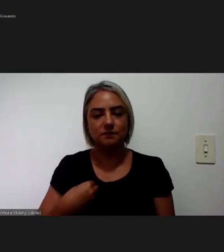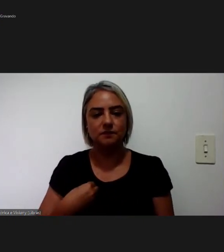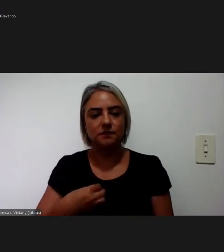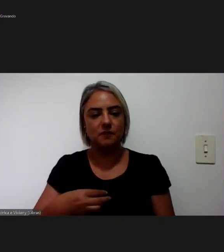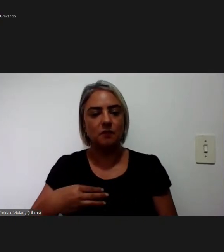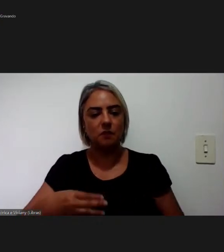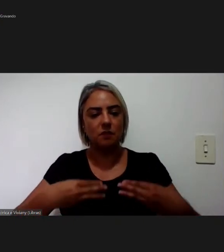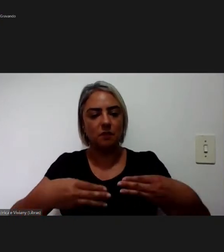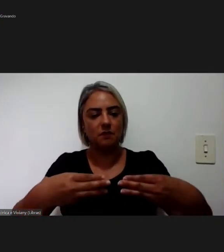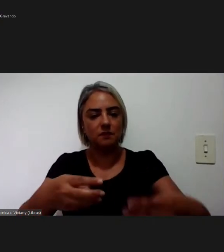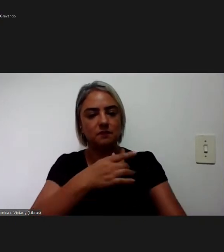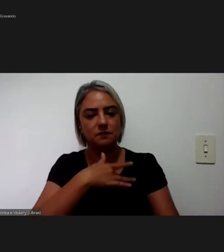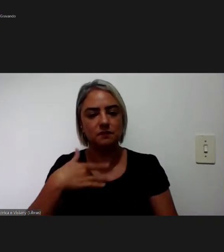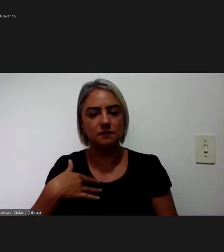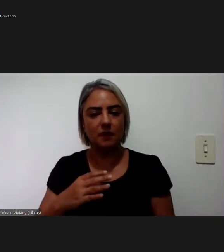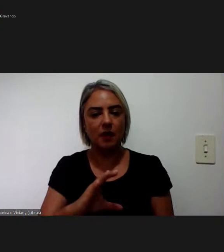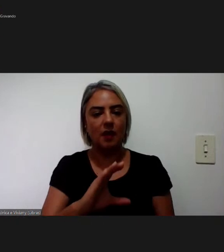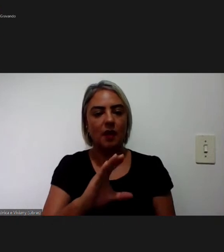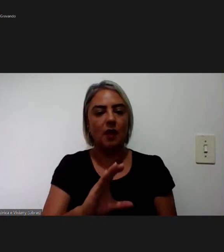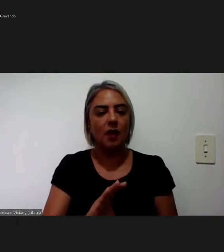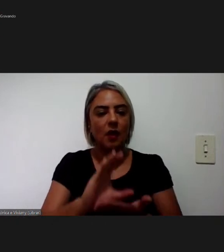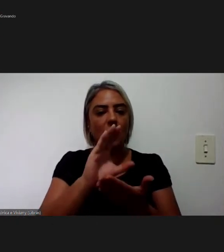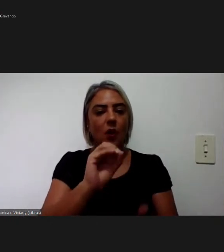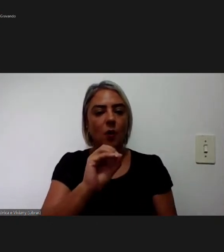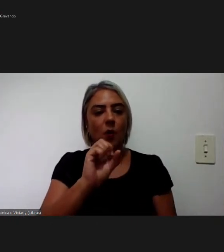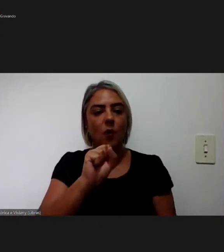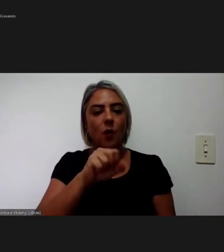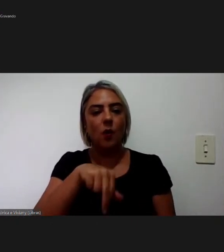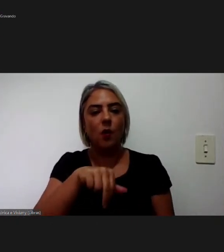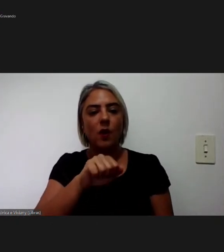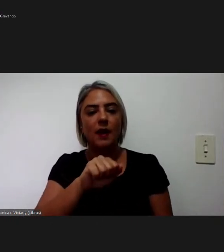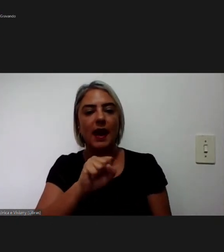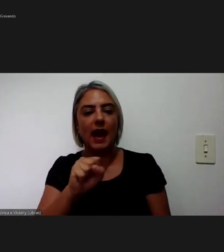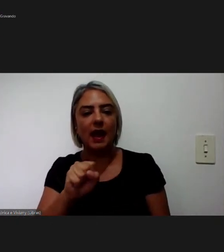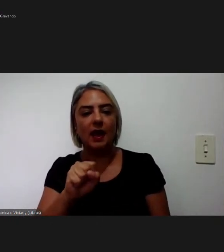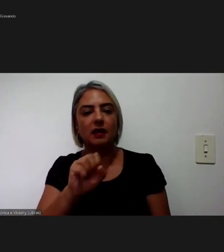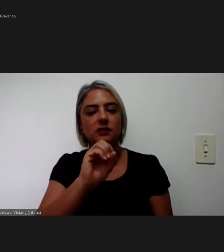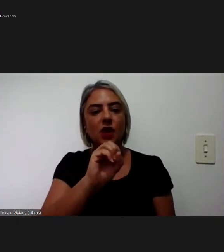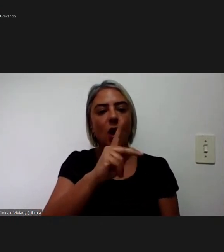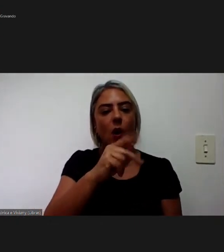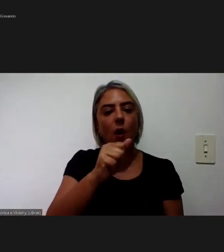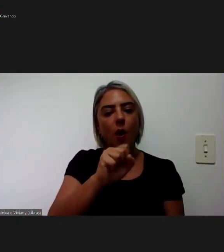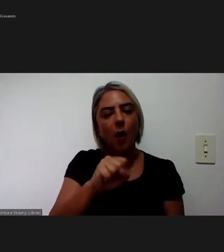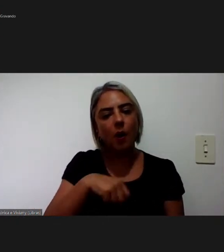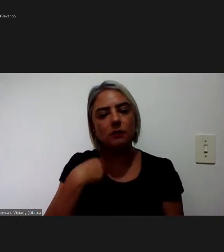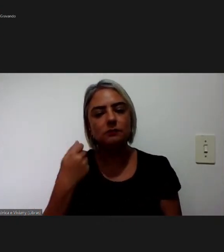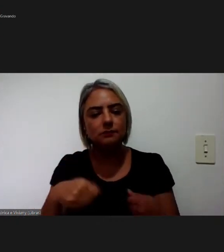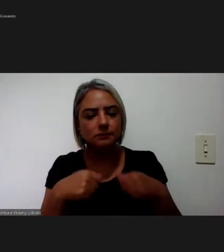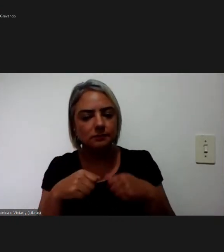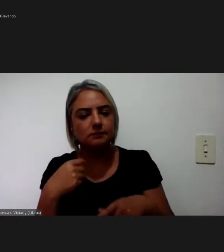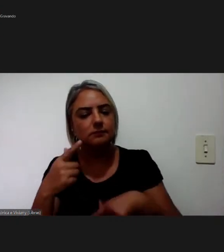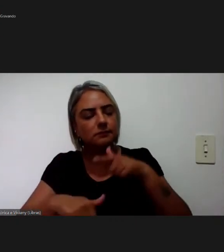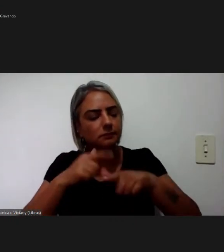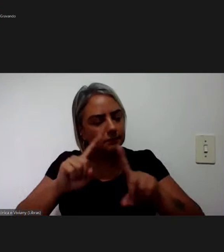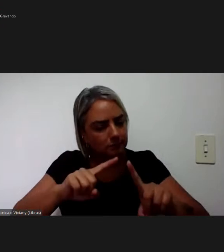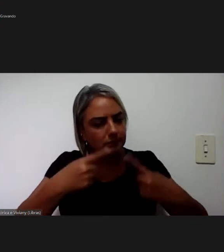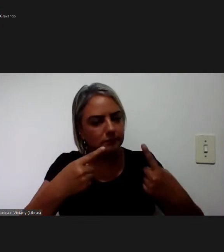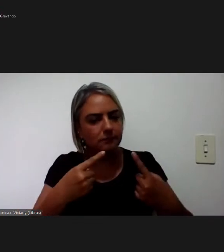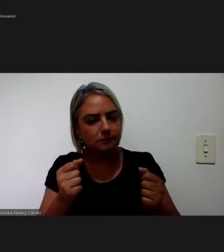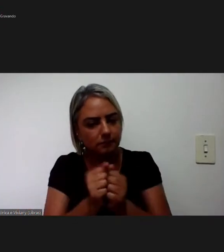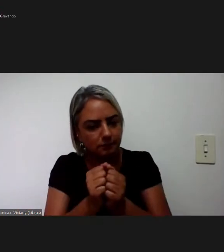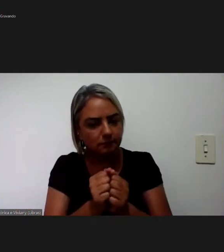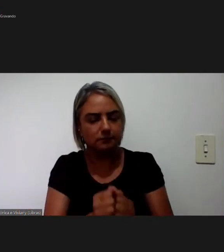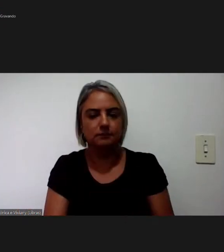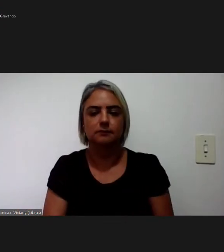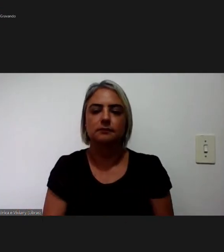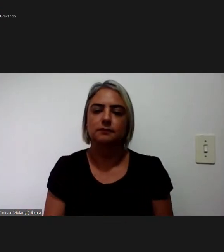having the health ministry participation, PAHO, and we realize that we need to work